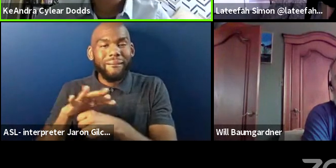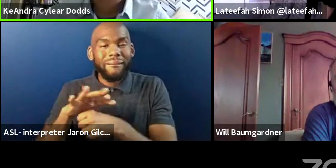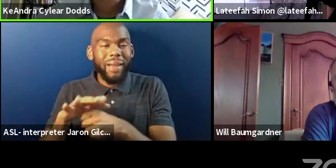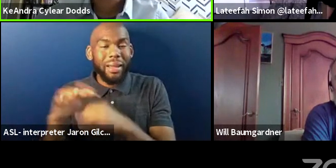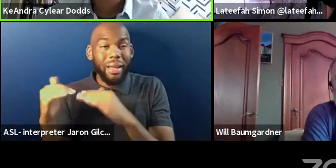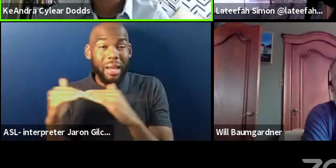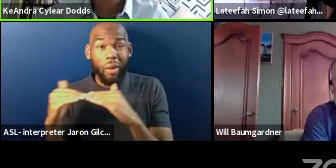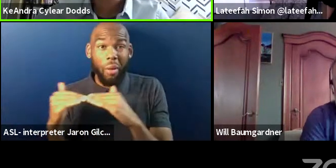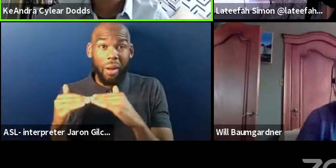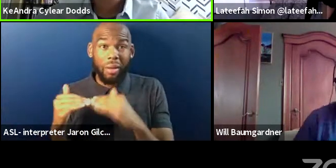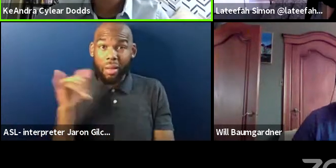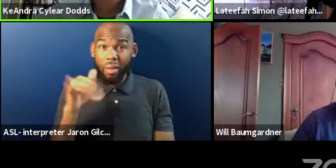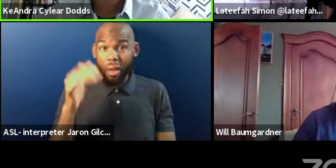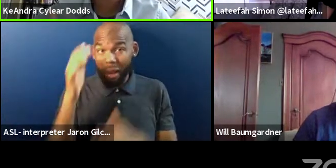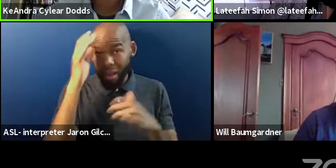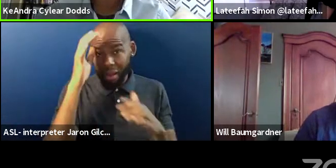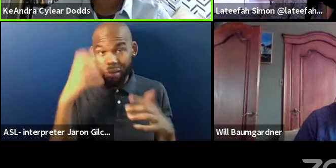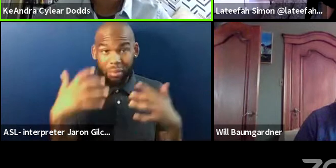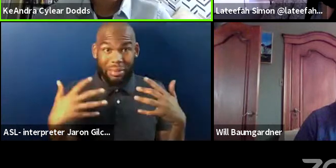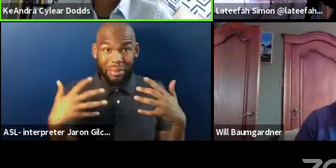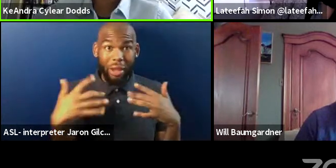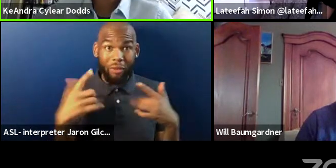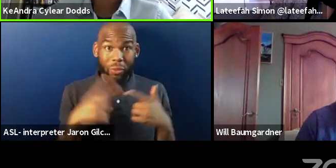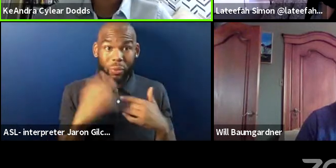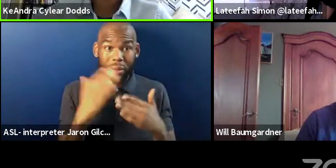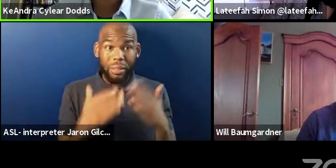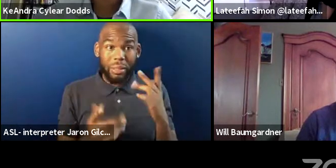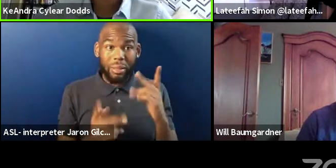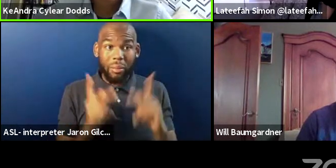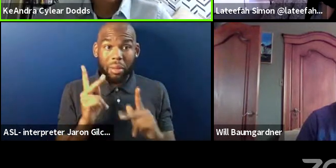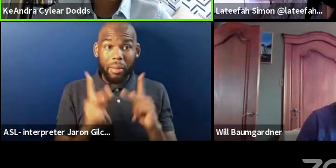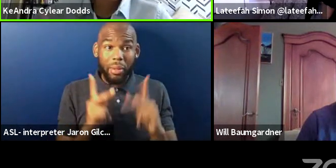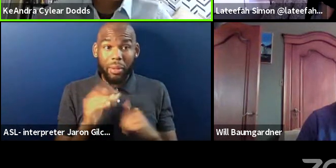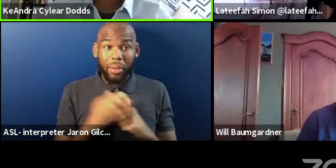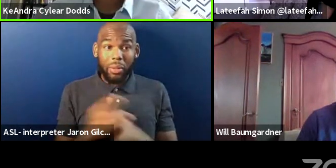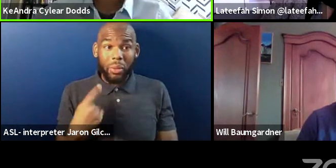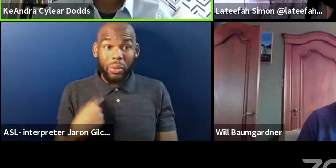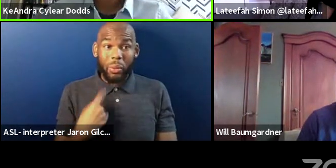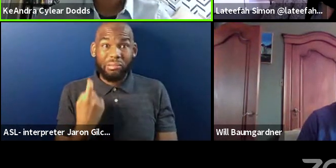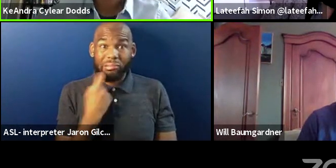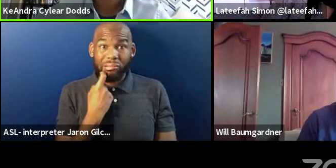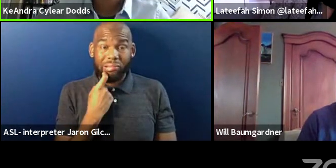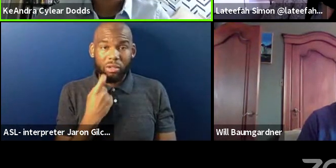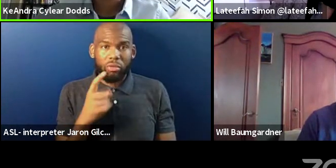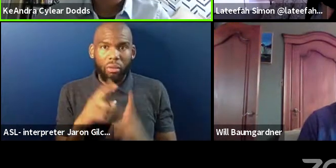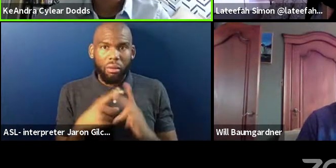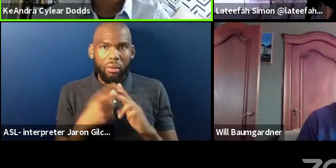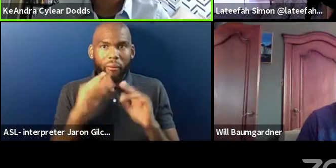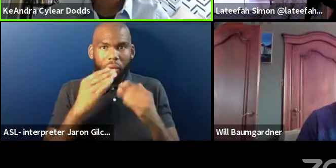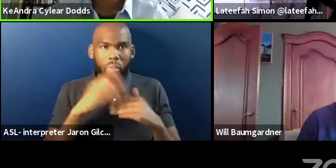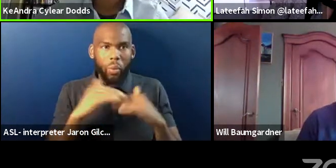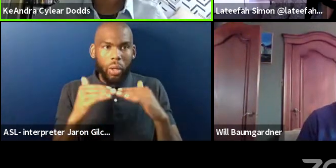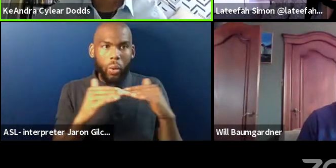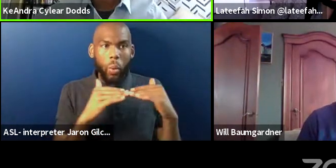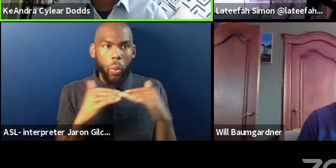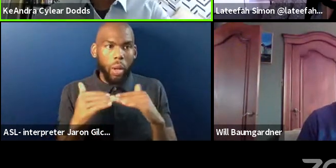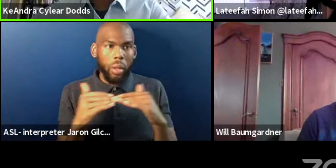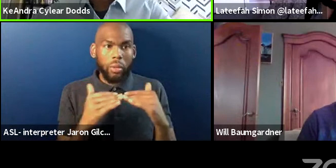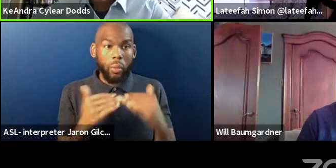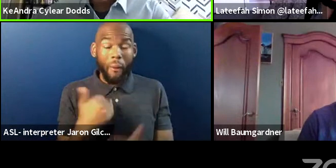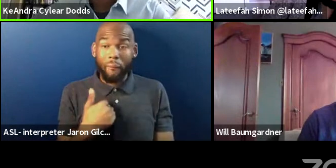for some folks. We only more recently have even started focusing on equality. We have a whole